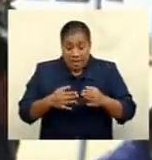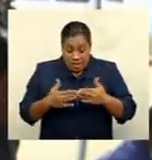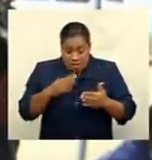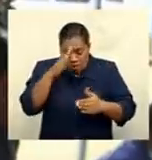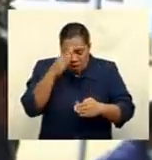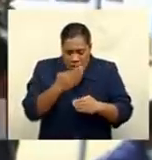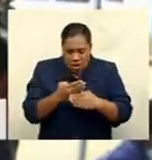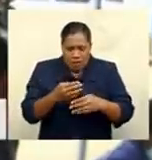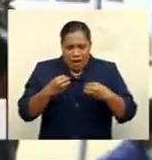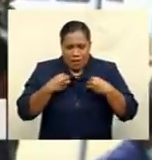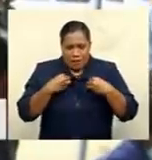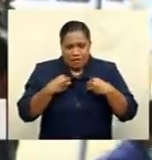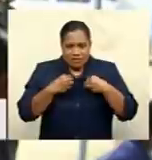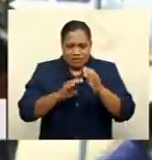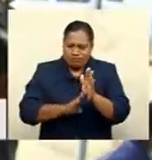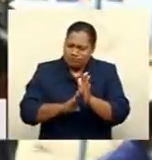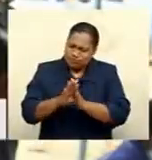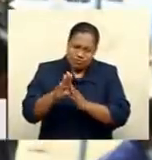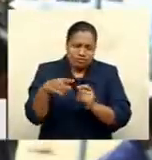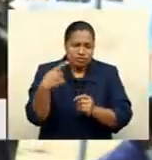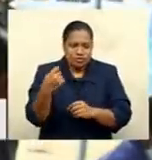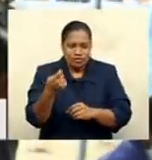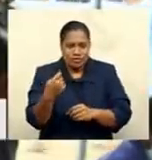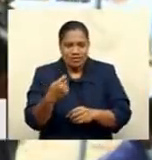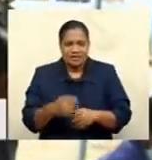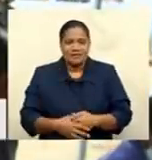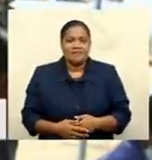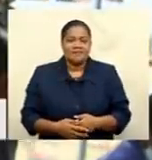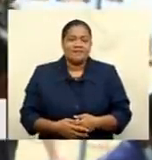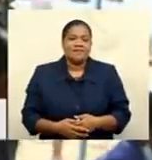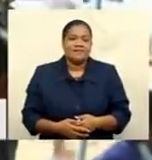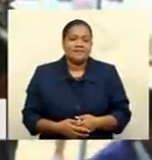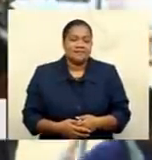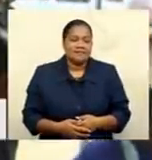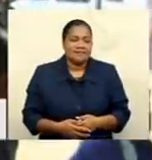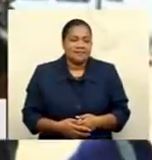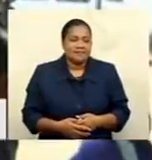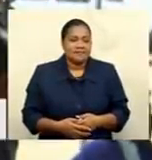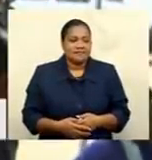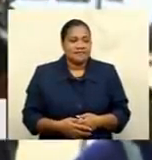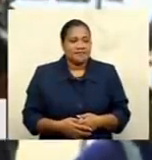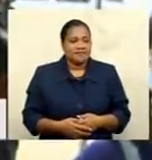soon as COVID cases are beginning to drop over the past few days.